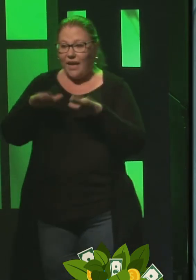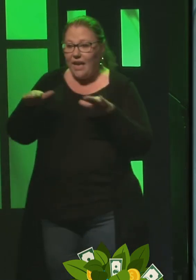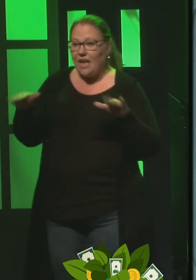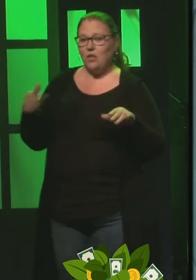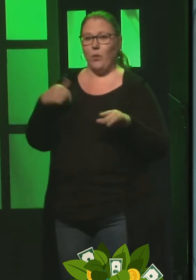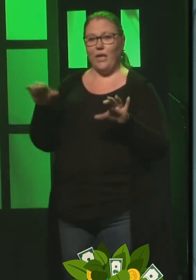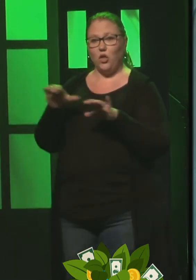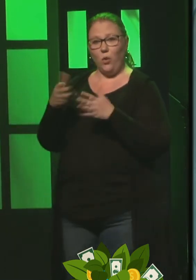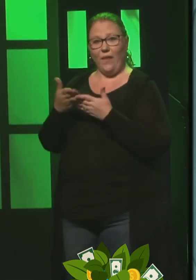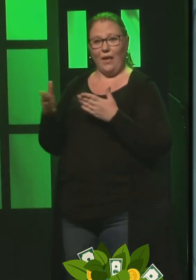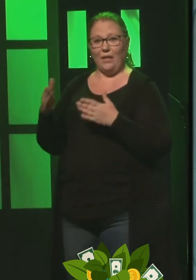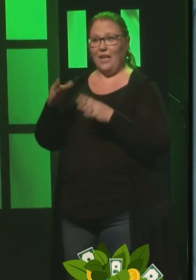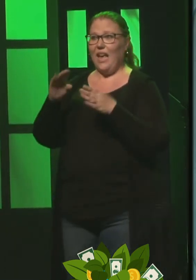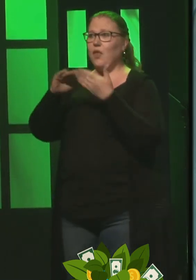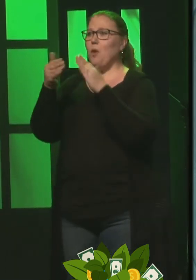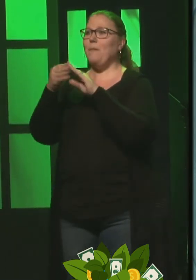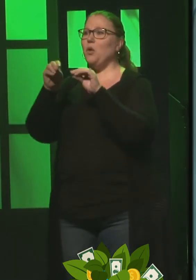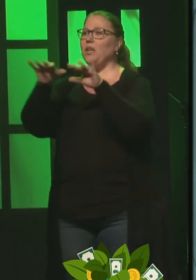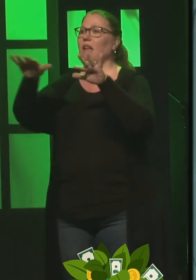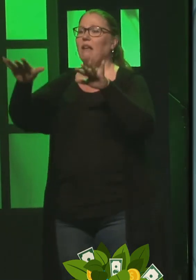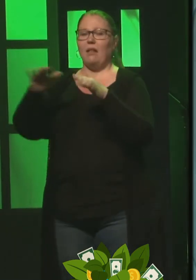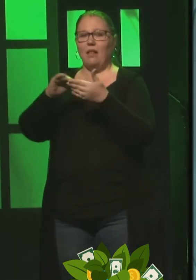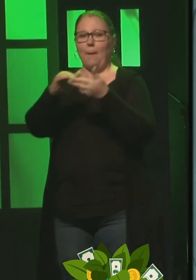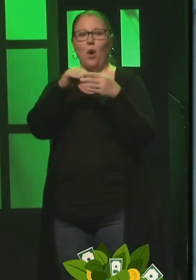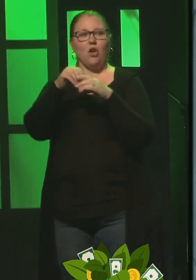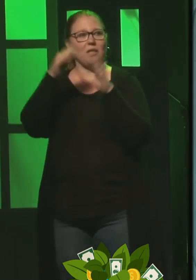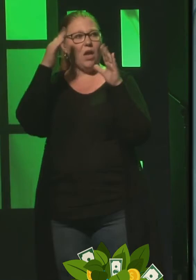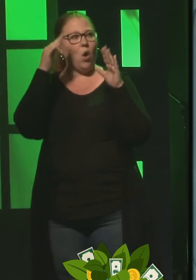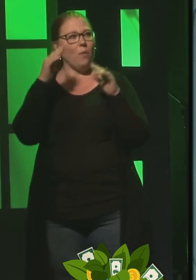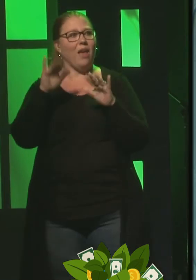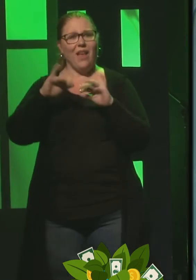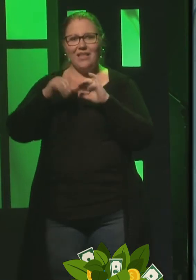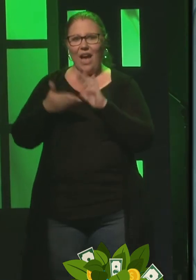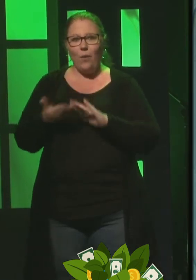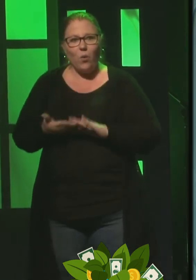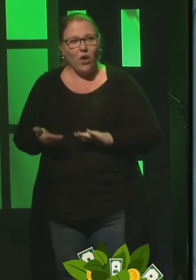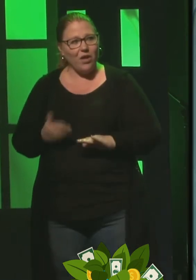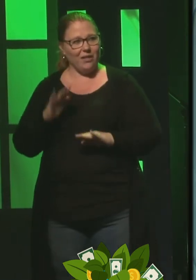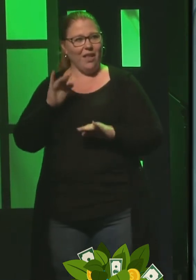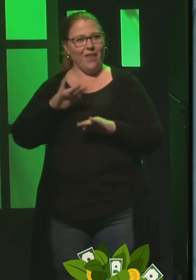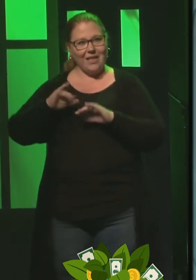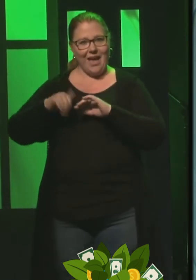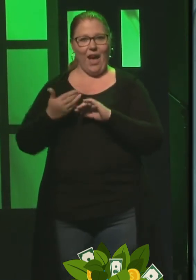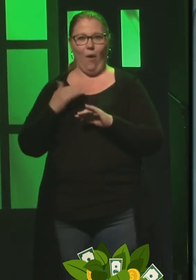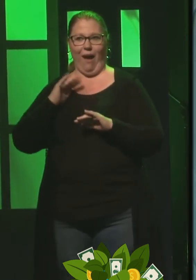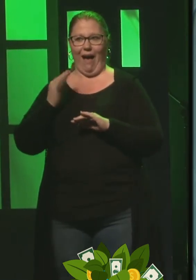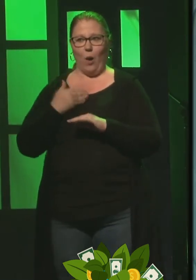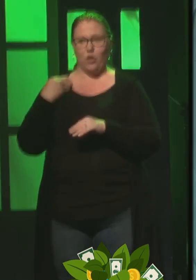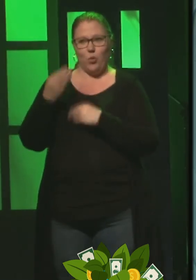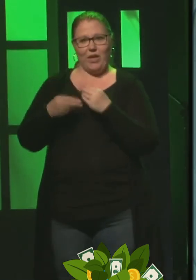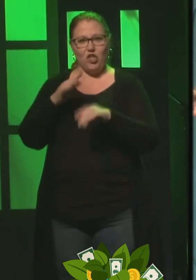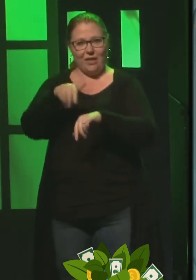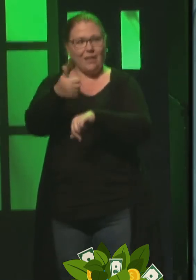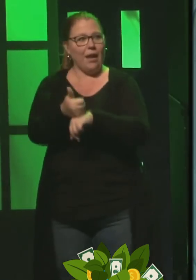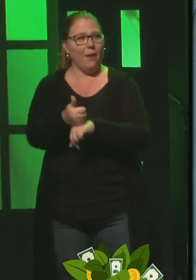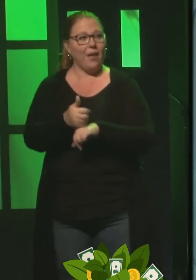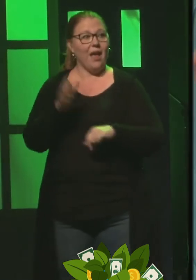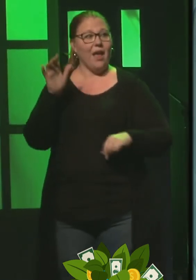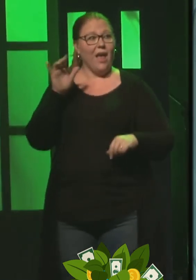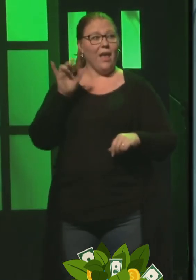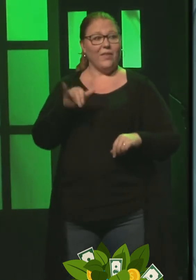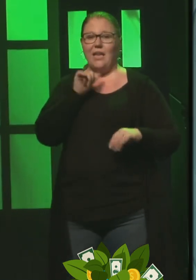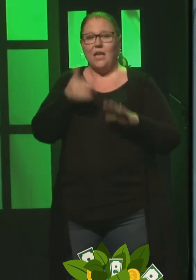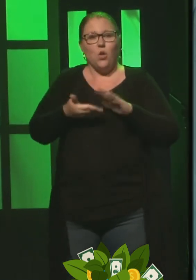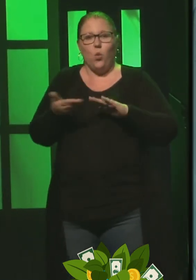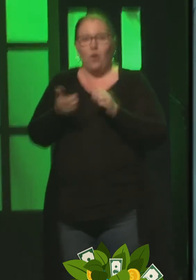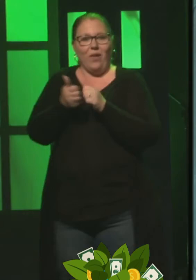do stuff in the community, like Partners in Hope. Like, it's just how it works. It's how our tradition is set up. This, by the way, does not work